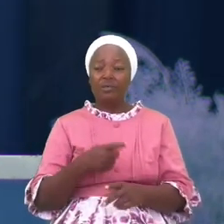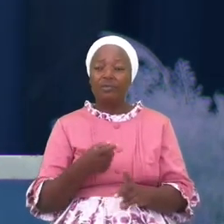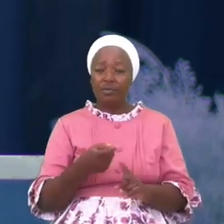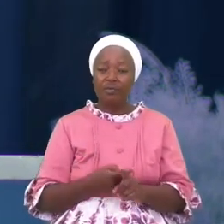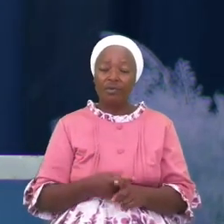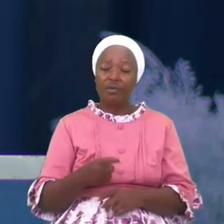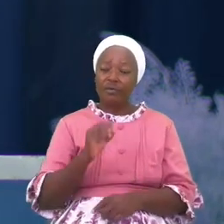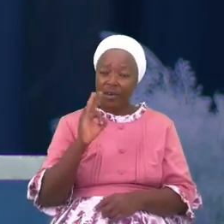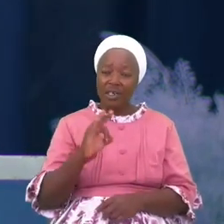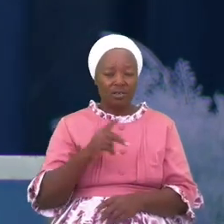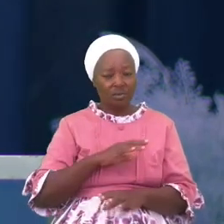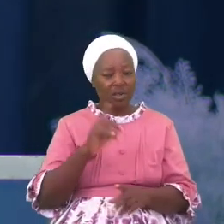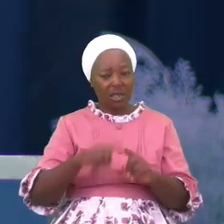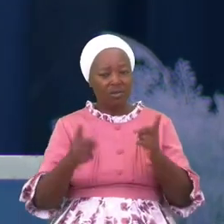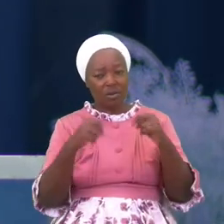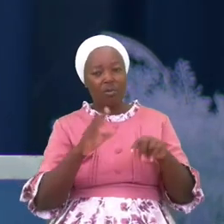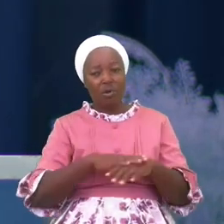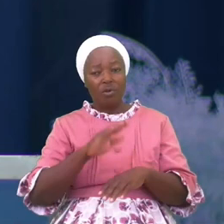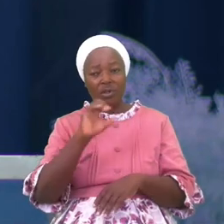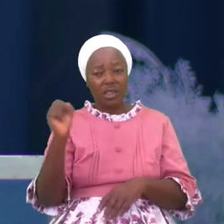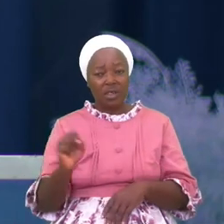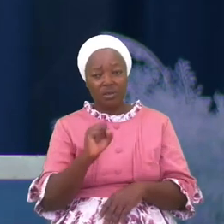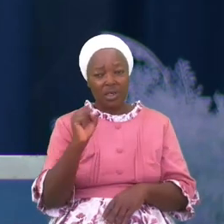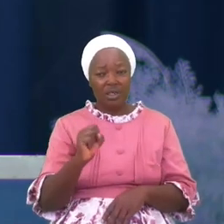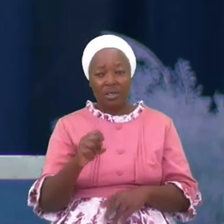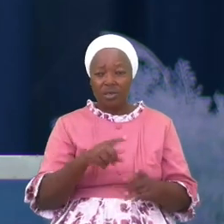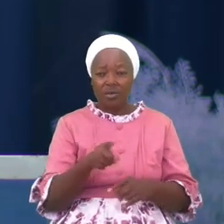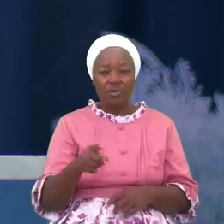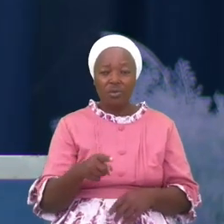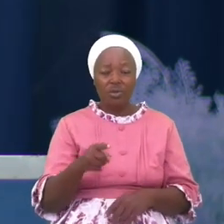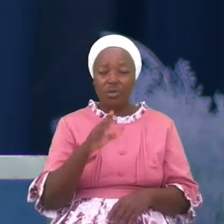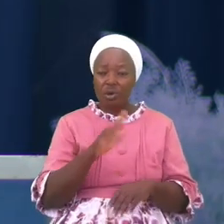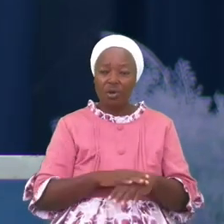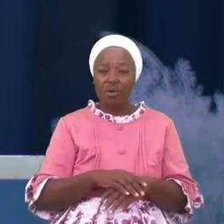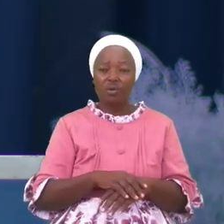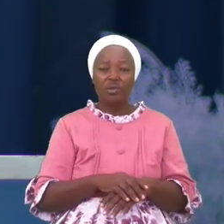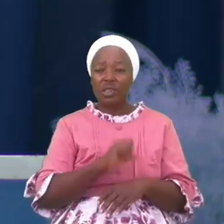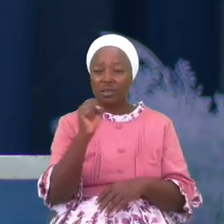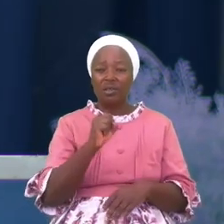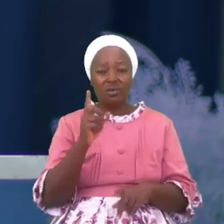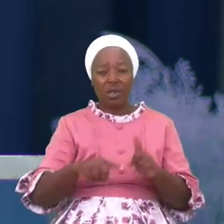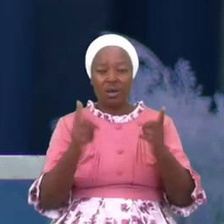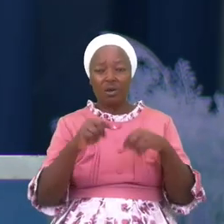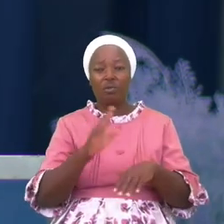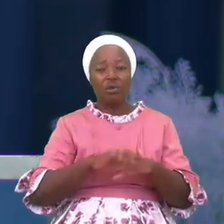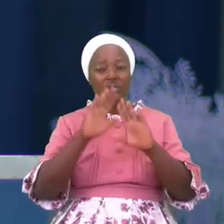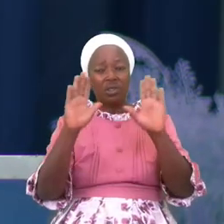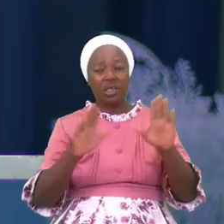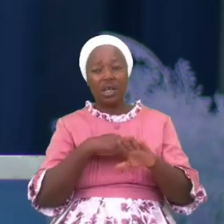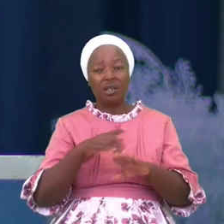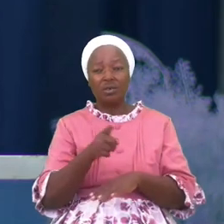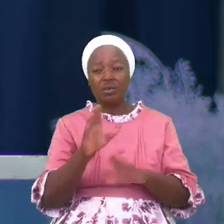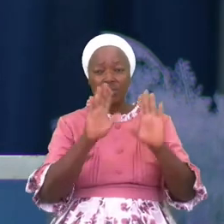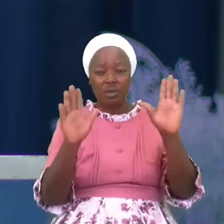for Saturday, you couldn't come yesterday, Sunday. And those of you yesterday, Sunday, you couldn't attend today.